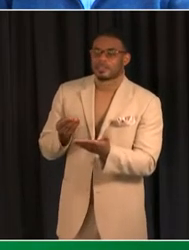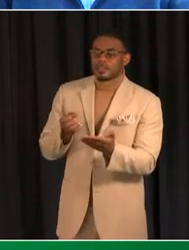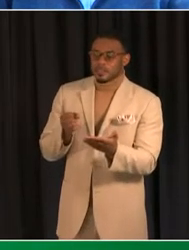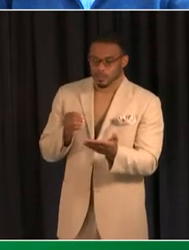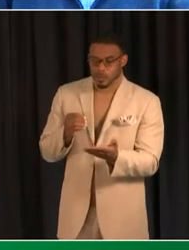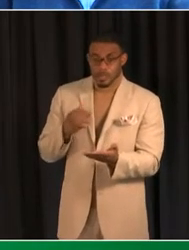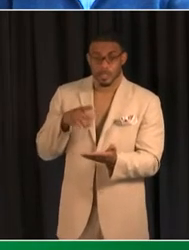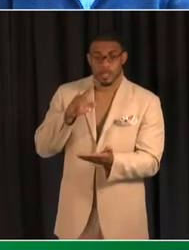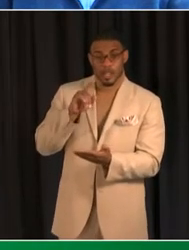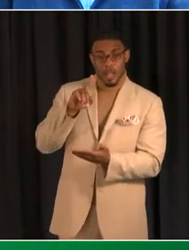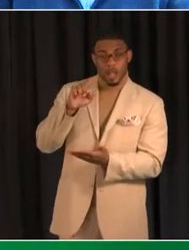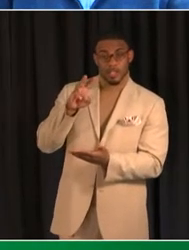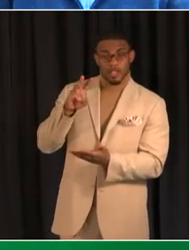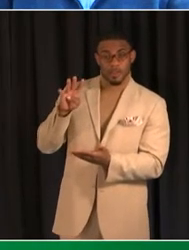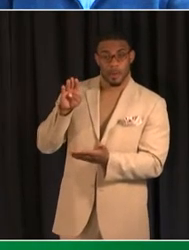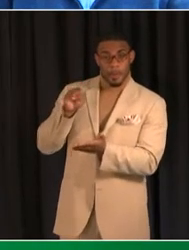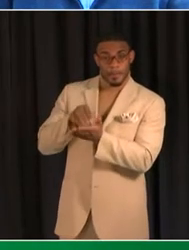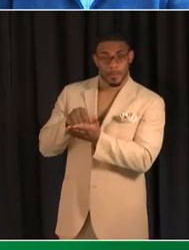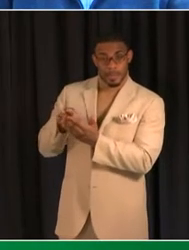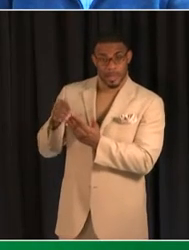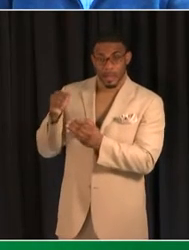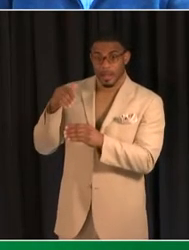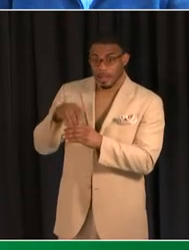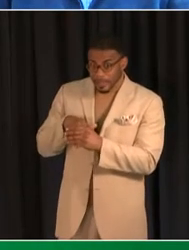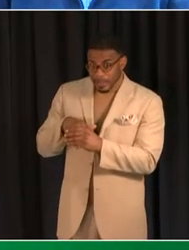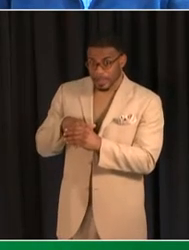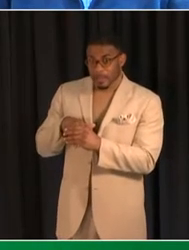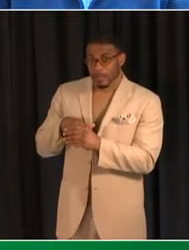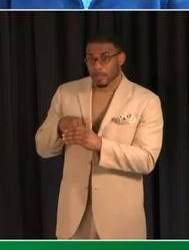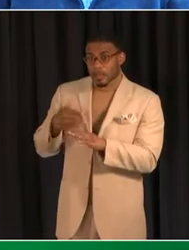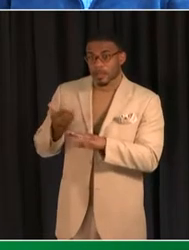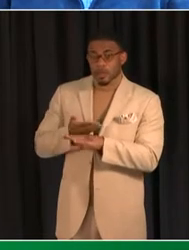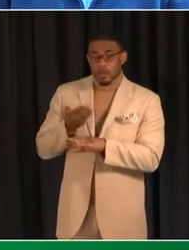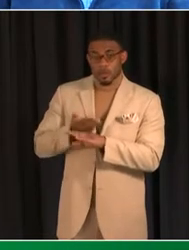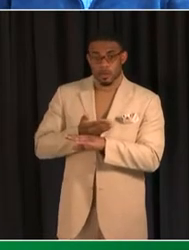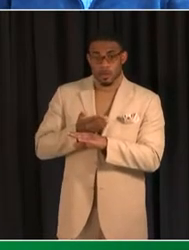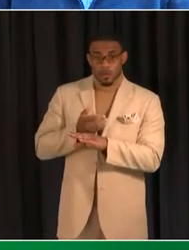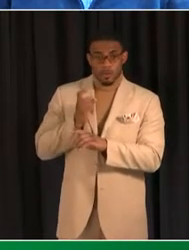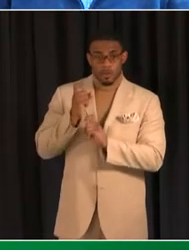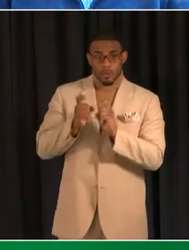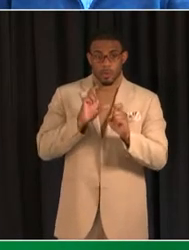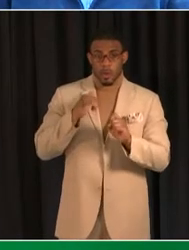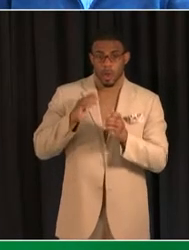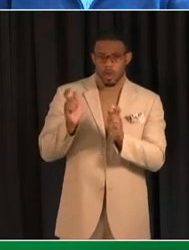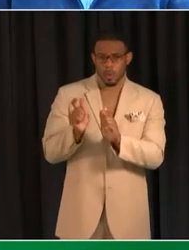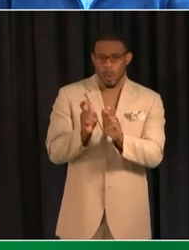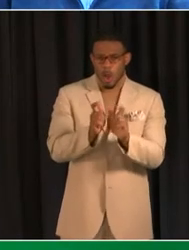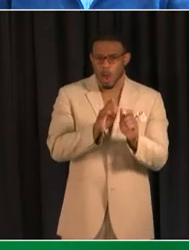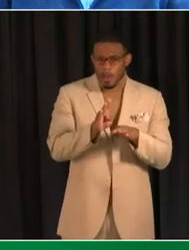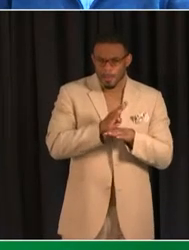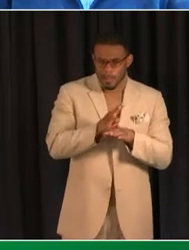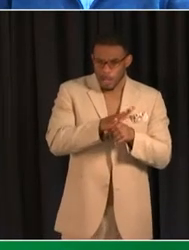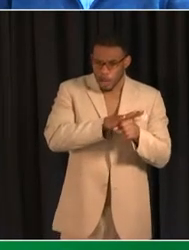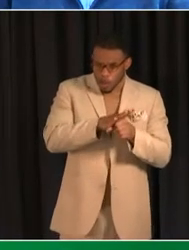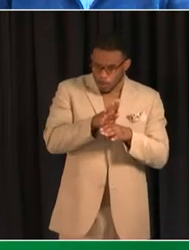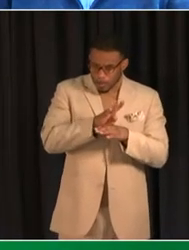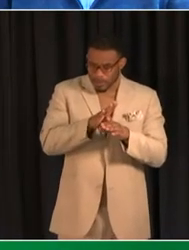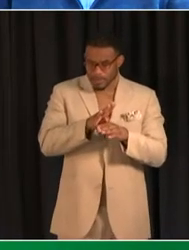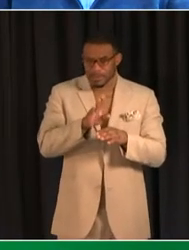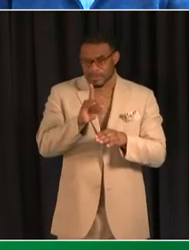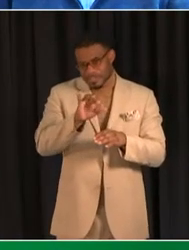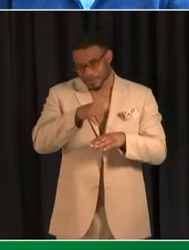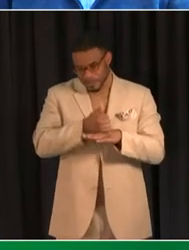Bowser's credit, there's $154 million in grant funding that went to our small businesses, our